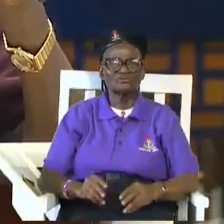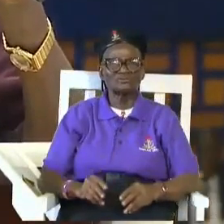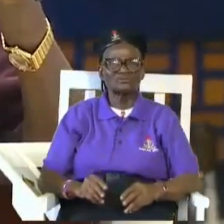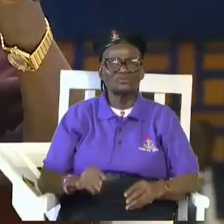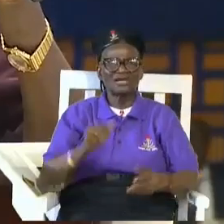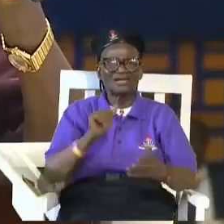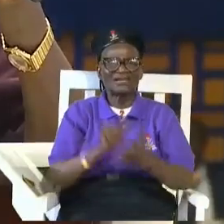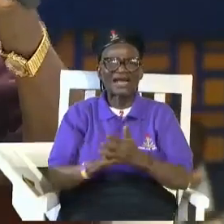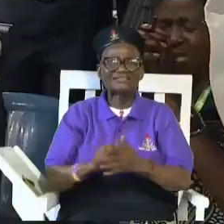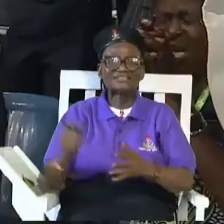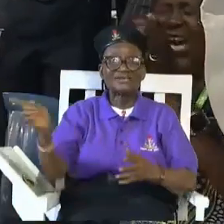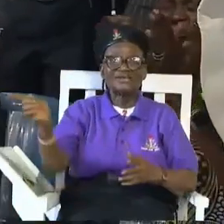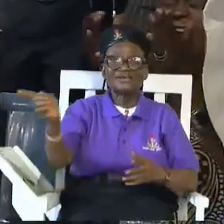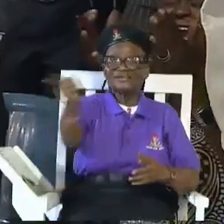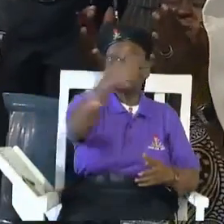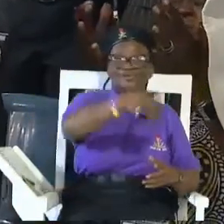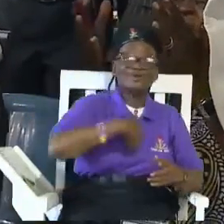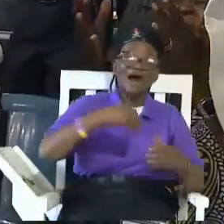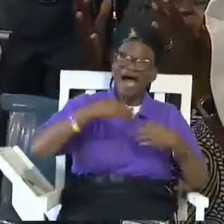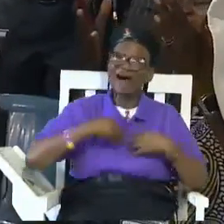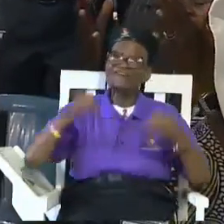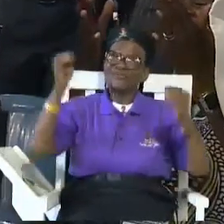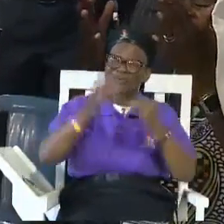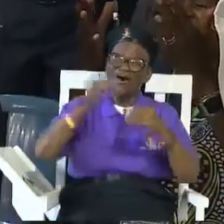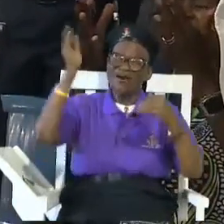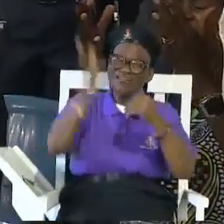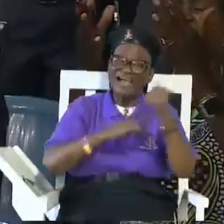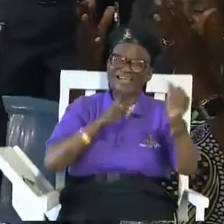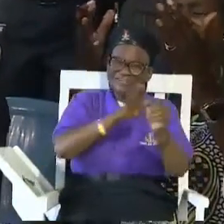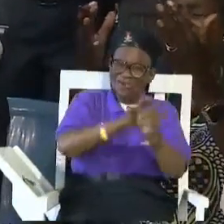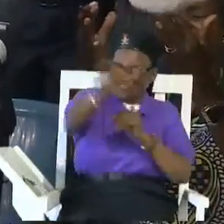that you have more than sufficient.